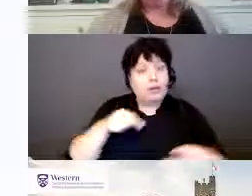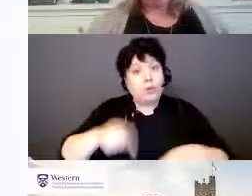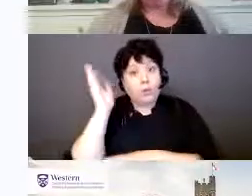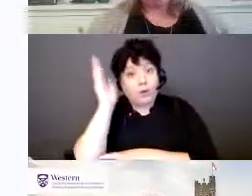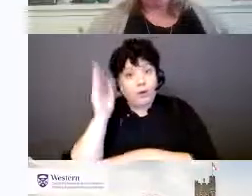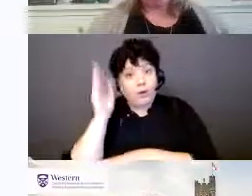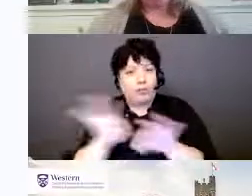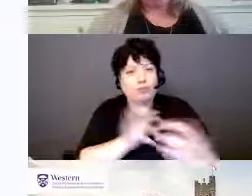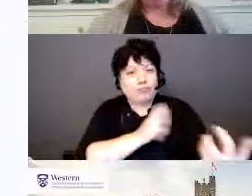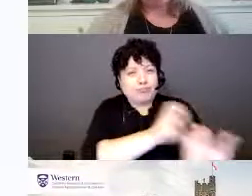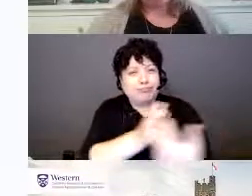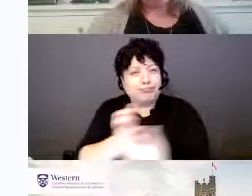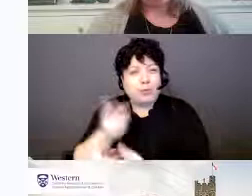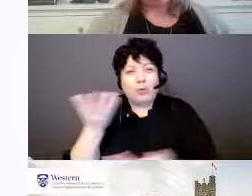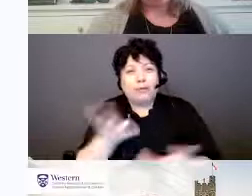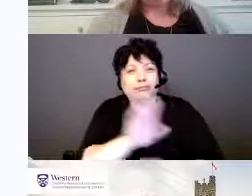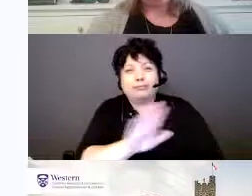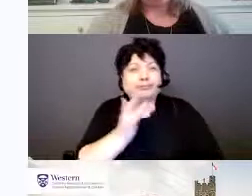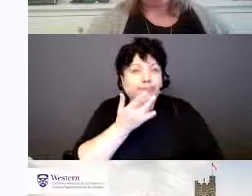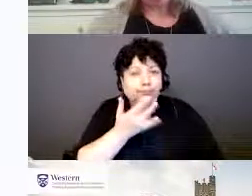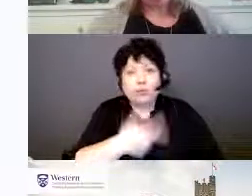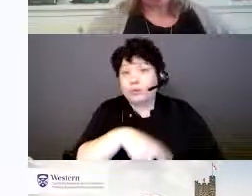your needs in the community.